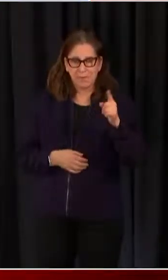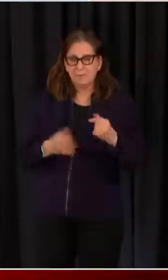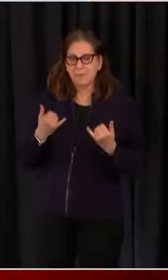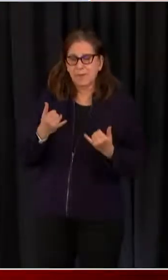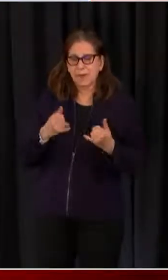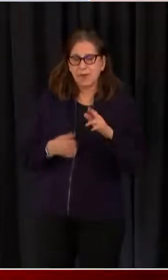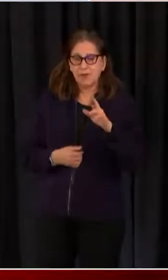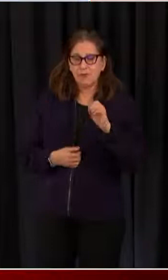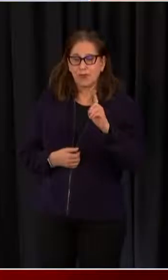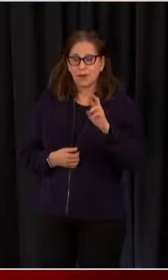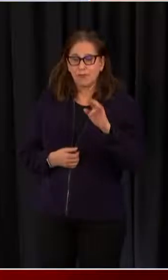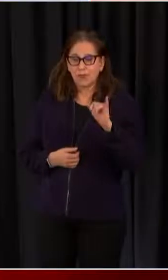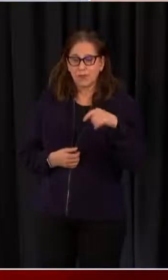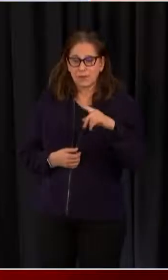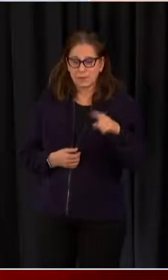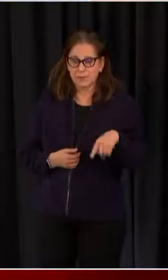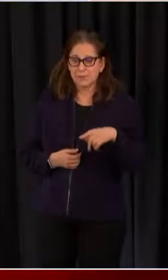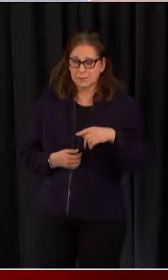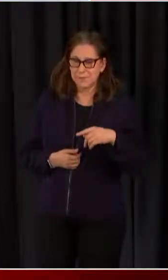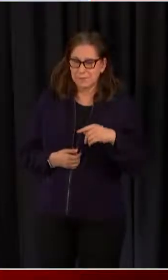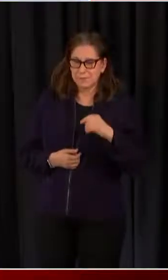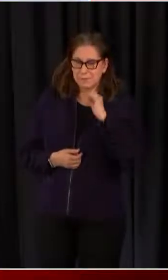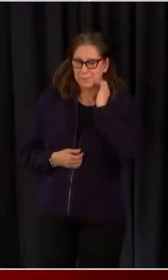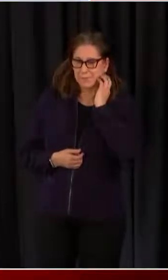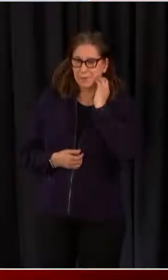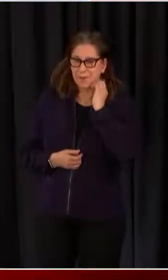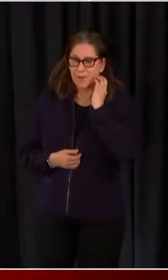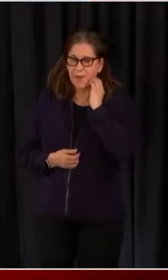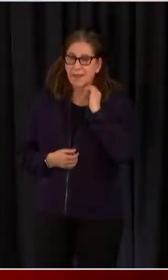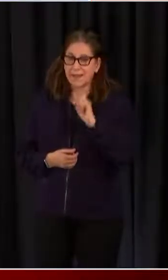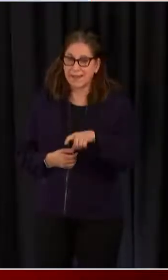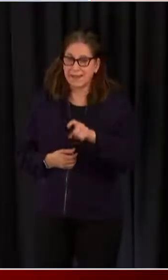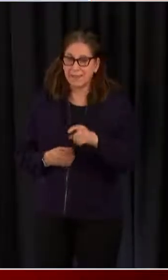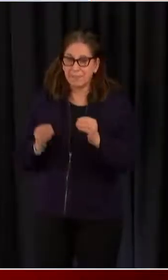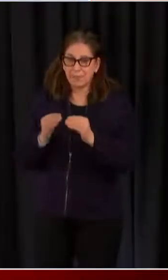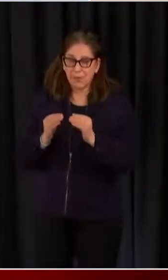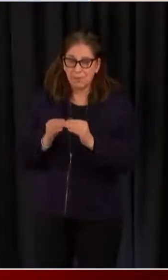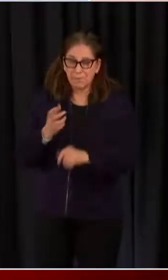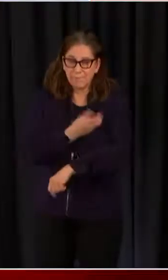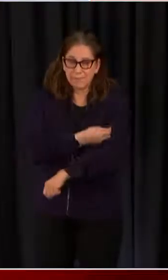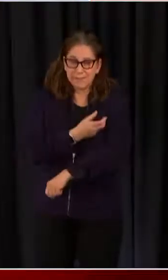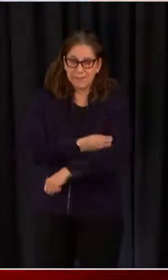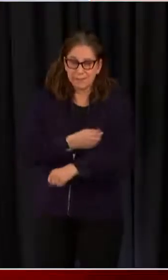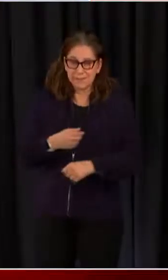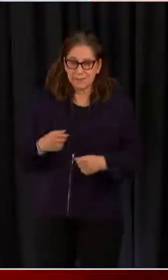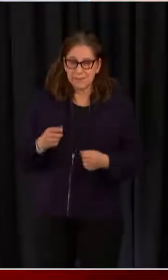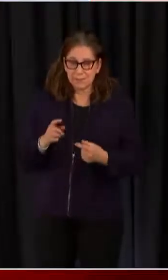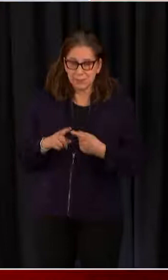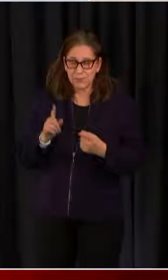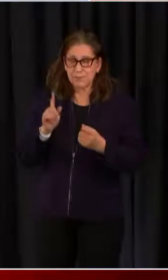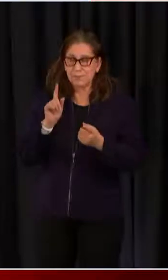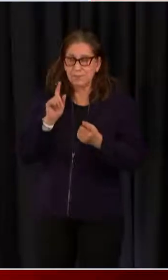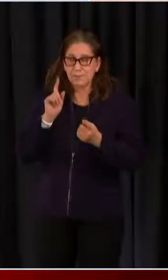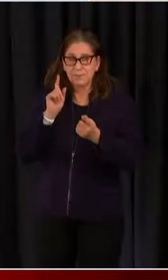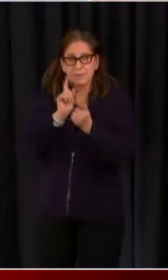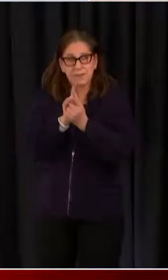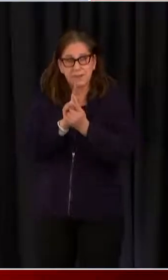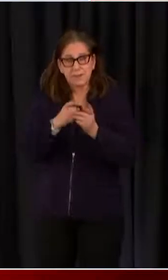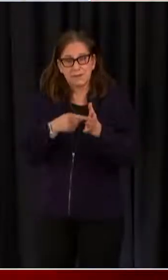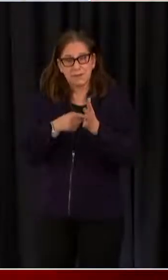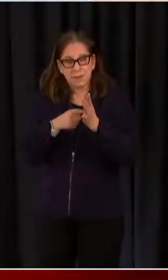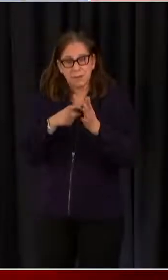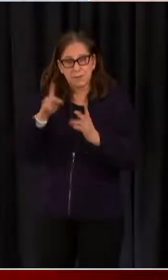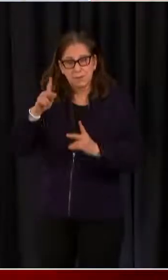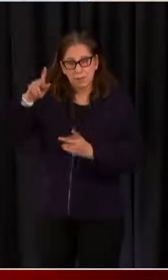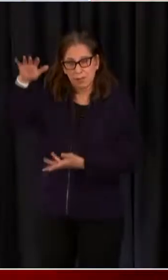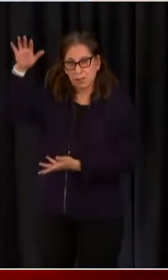number of us on a number of occasions talk about the need to have more vaccine available to meet demand. That is not a comment that